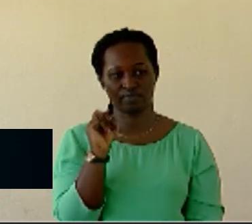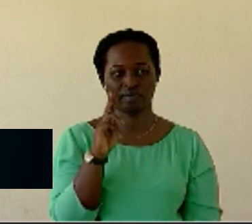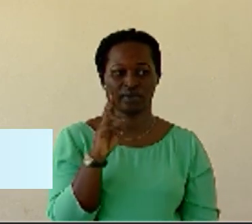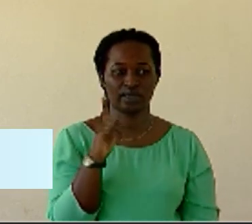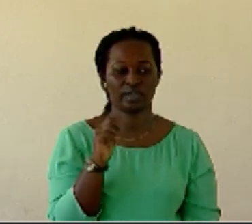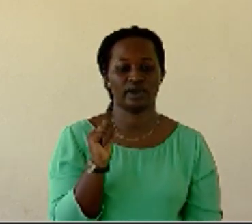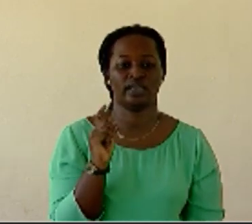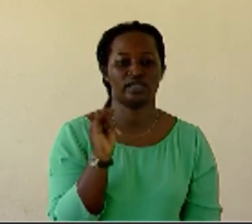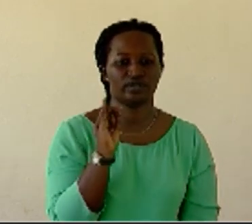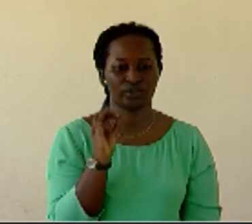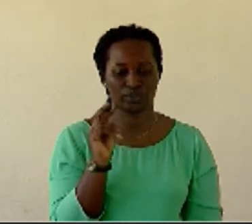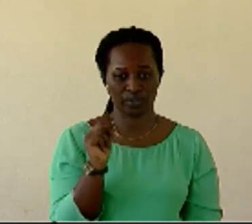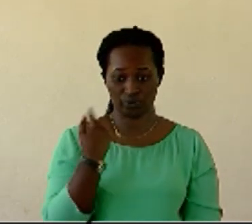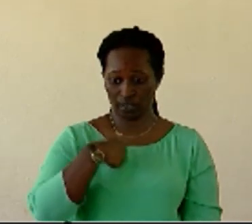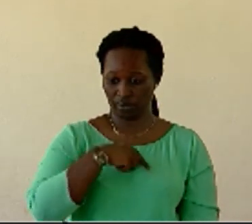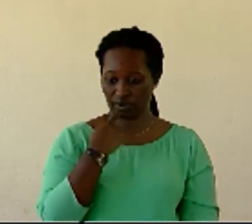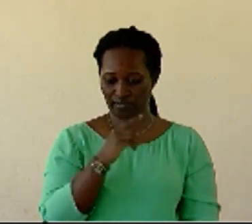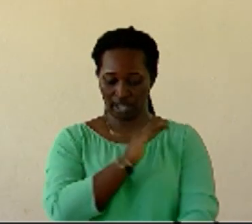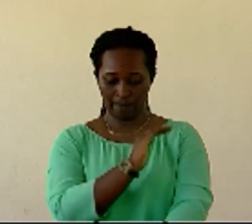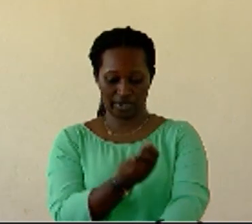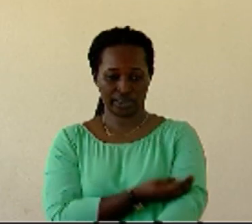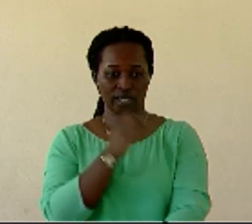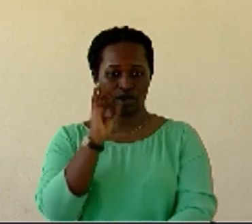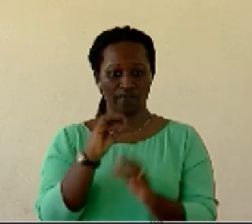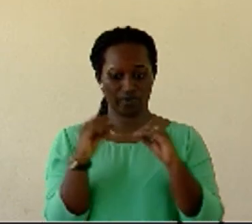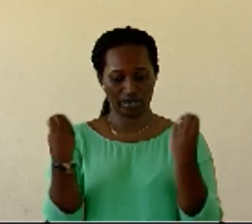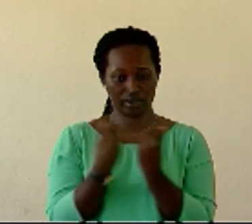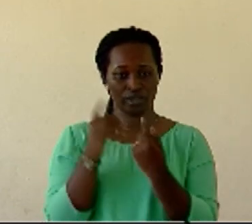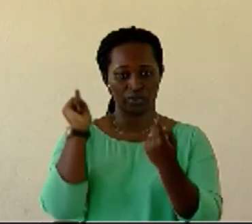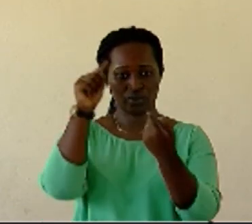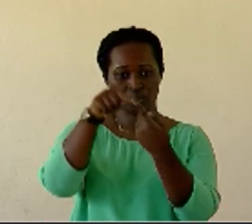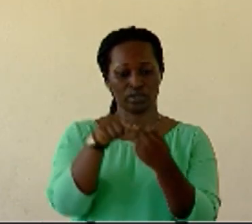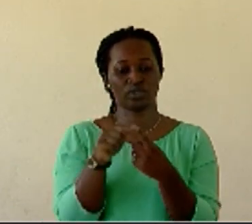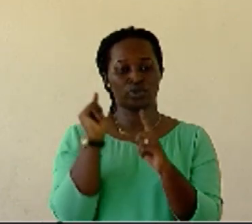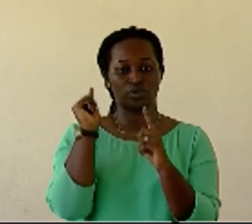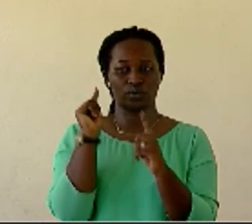said, ability of the organism to respond to the stimulus.